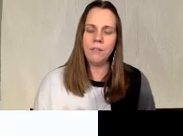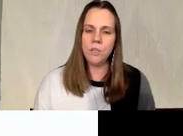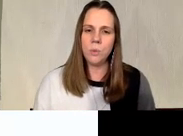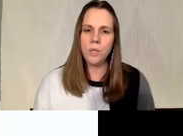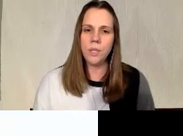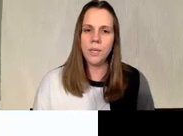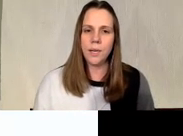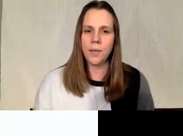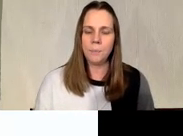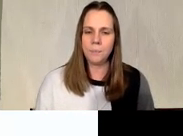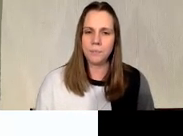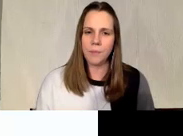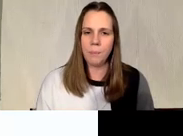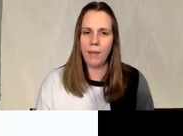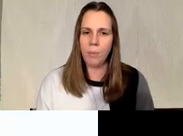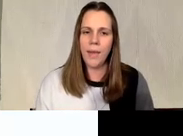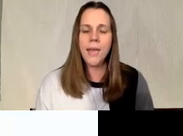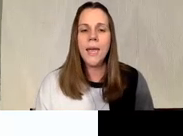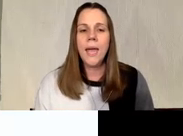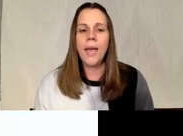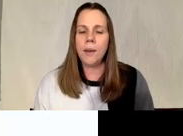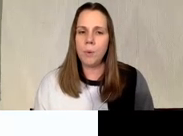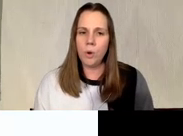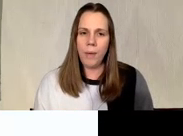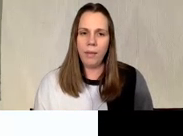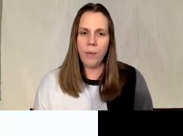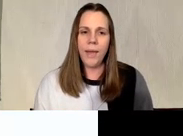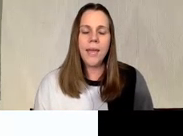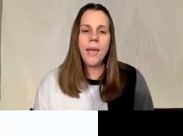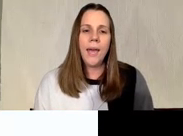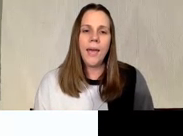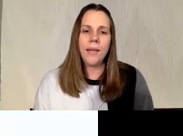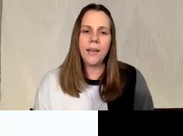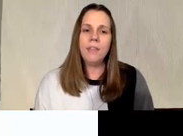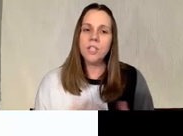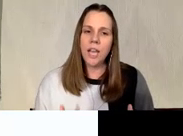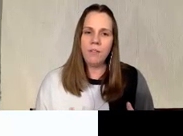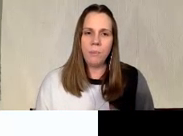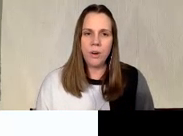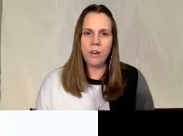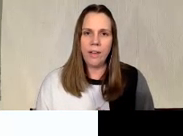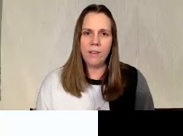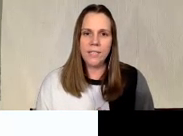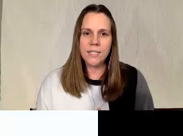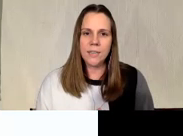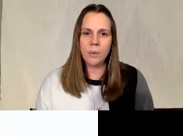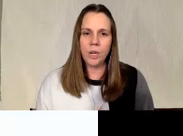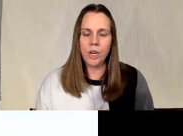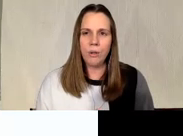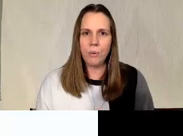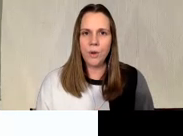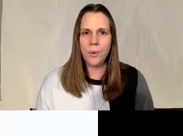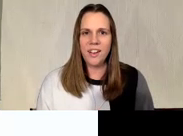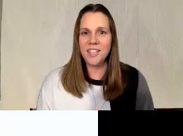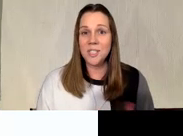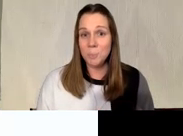using visual pathway and a motor pathway. And there's a lot of empirical evidence that we're going to